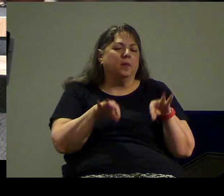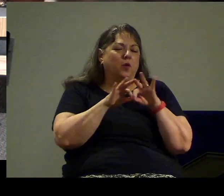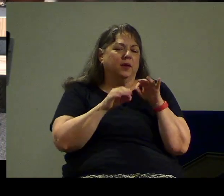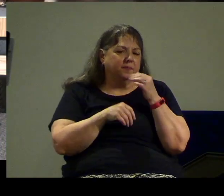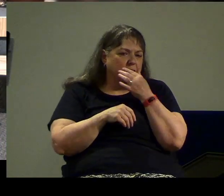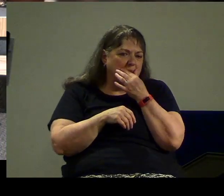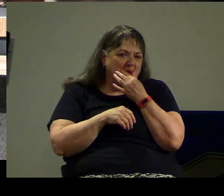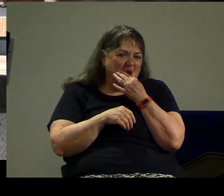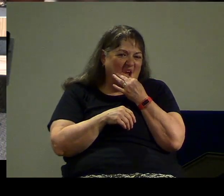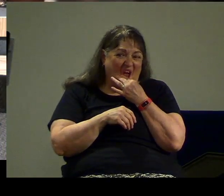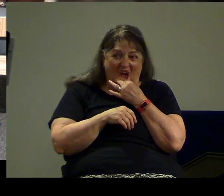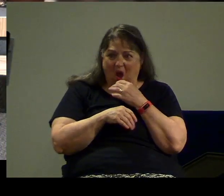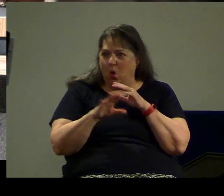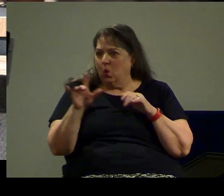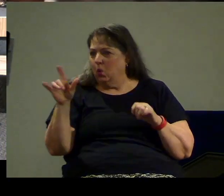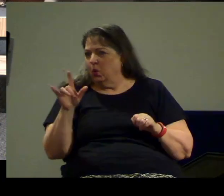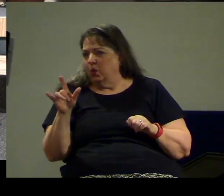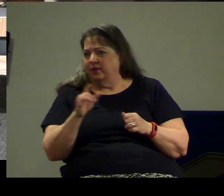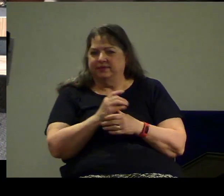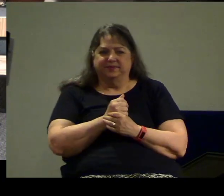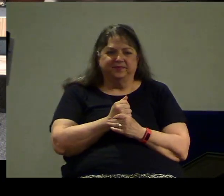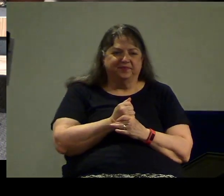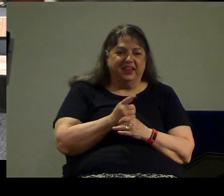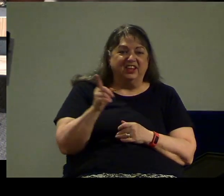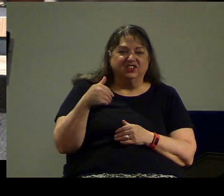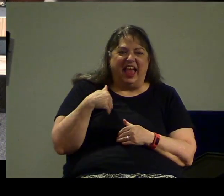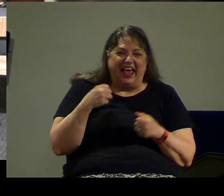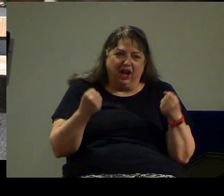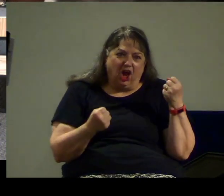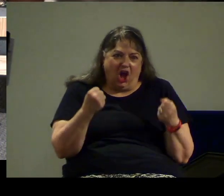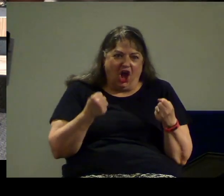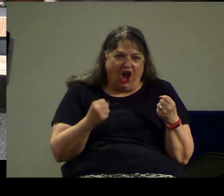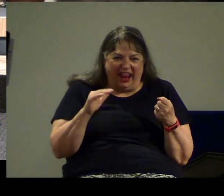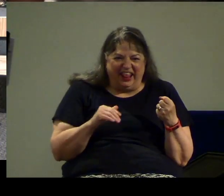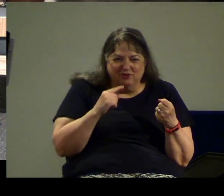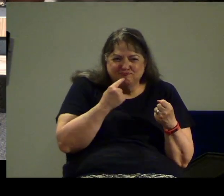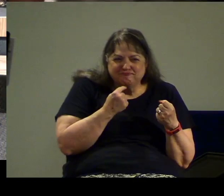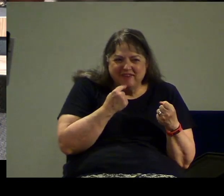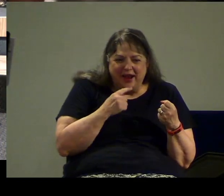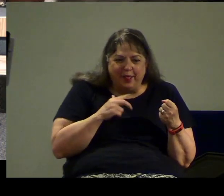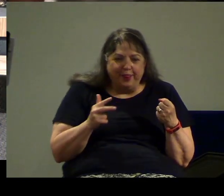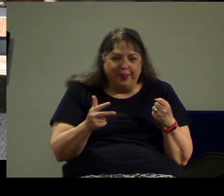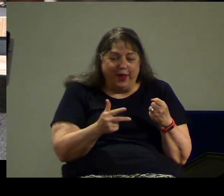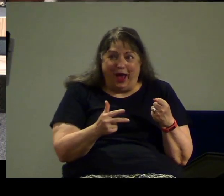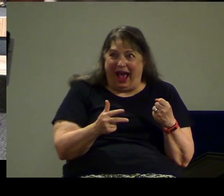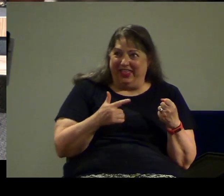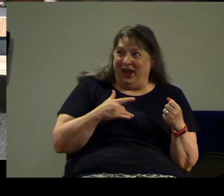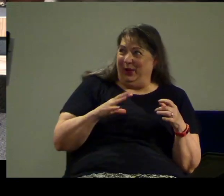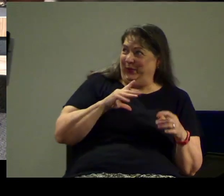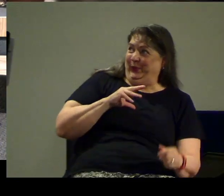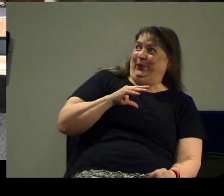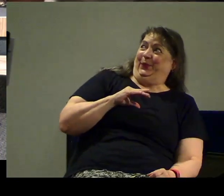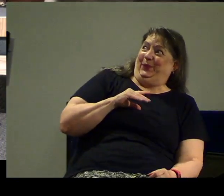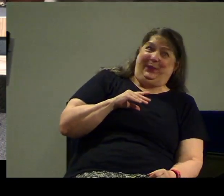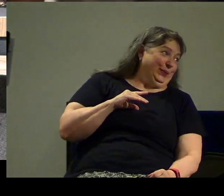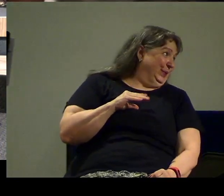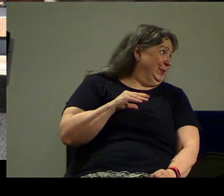I was there, right? She had a little red car. When I seen that little red car coming around the corner, I said, woohoo, there she